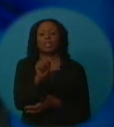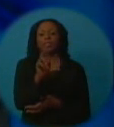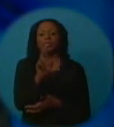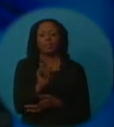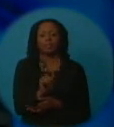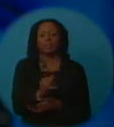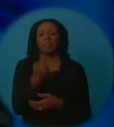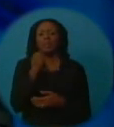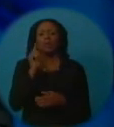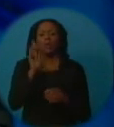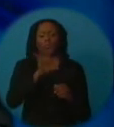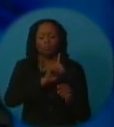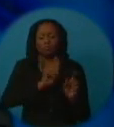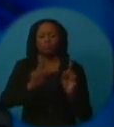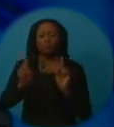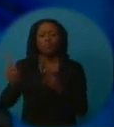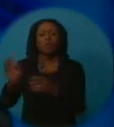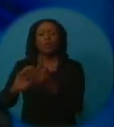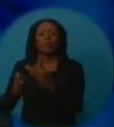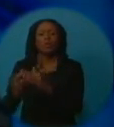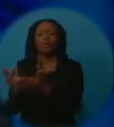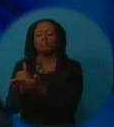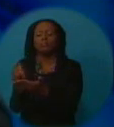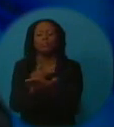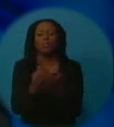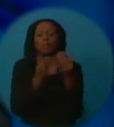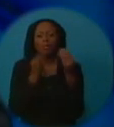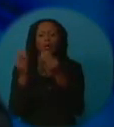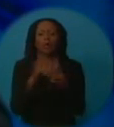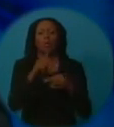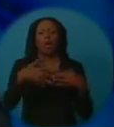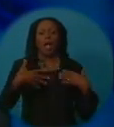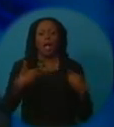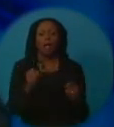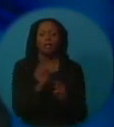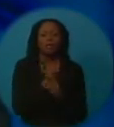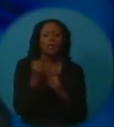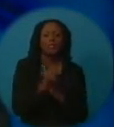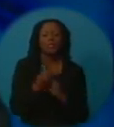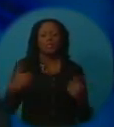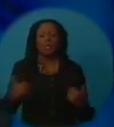collecting information in terms of health situations, challenges, and cost.